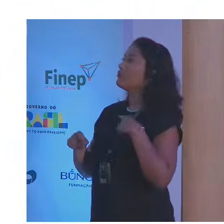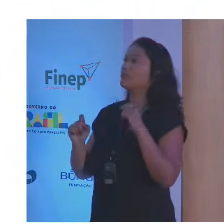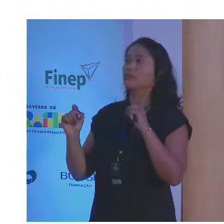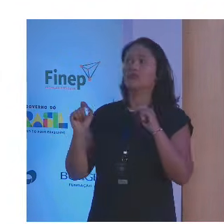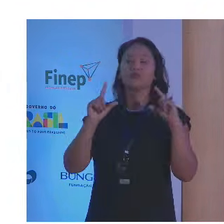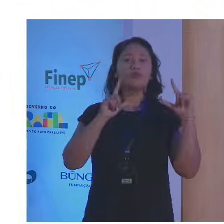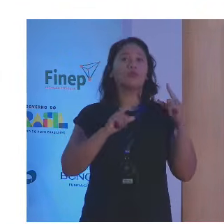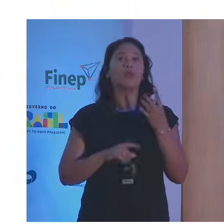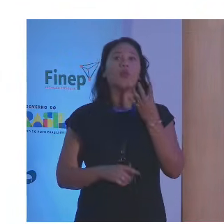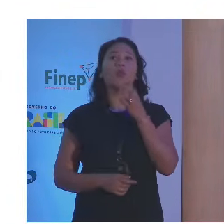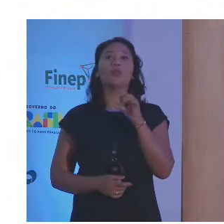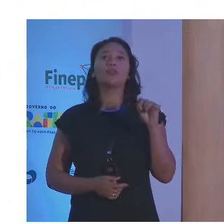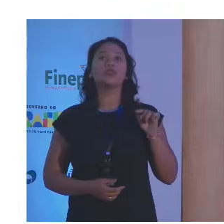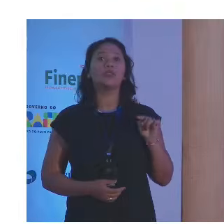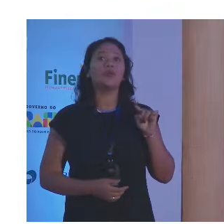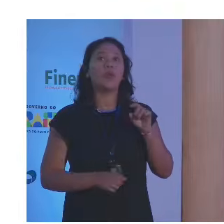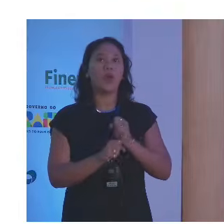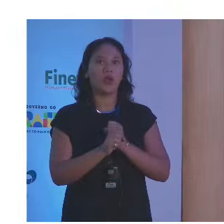400,000 years.